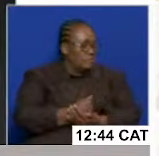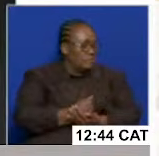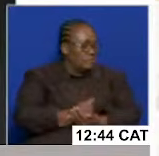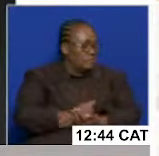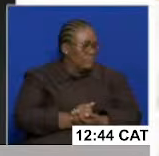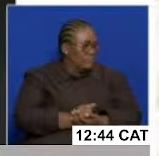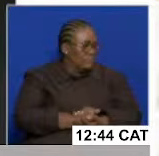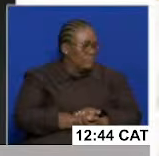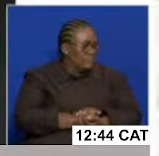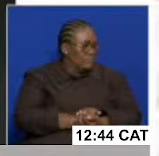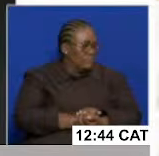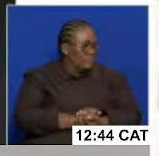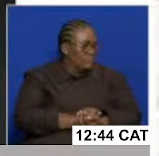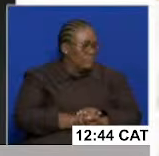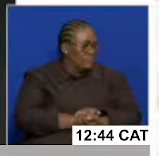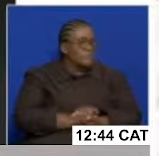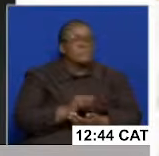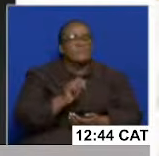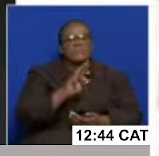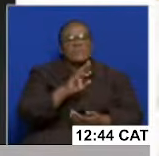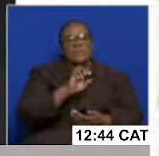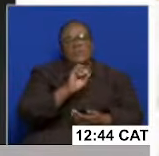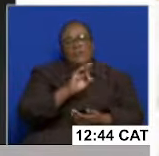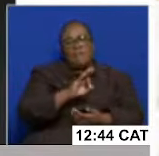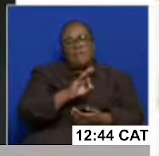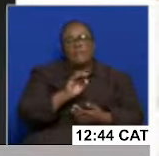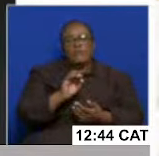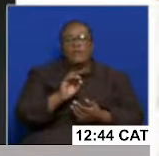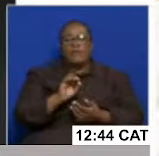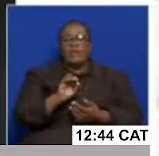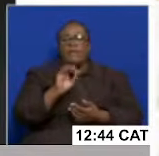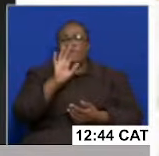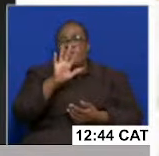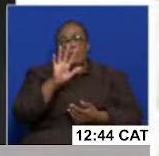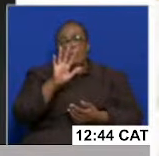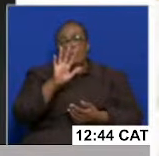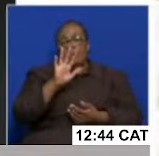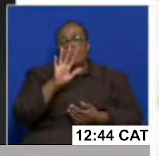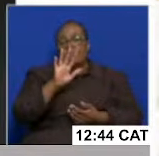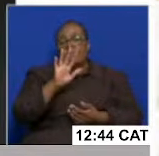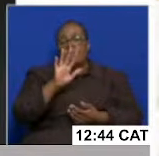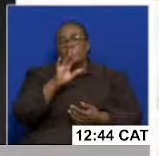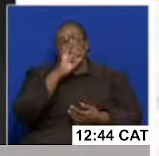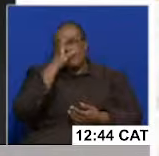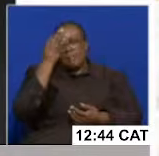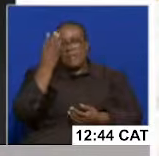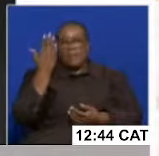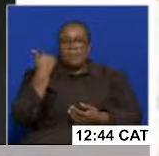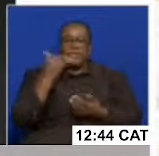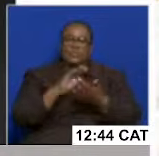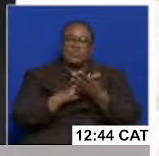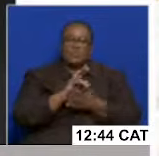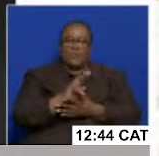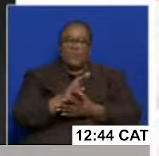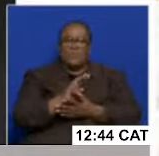the reference at 12:05 to a statement, it's that warning statement that Inspector Magagula had